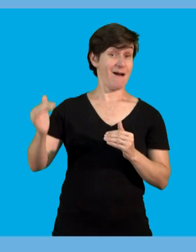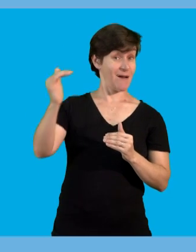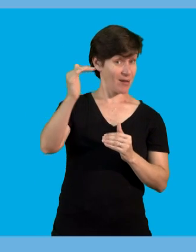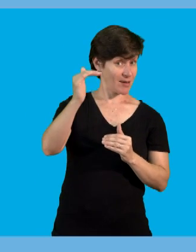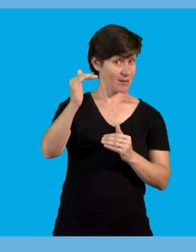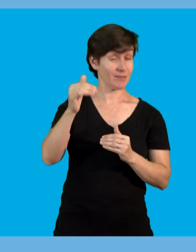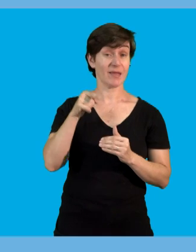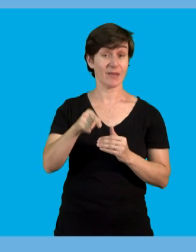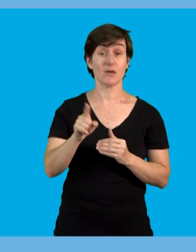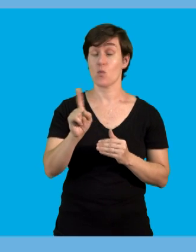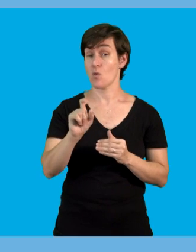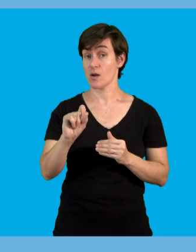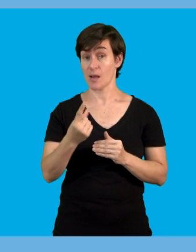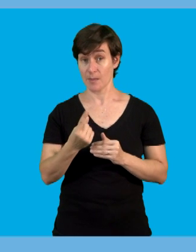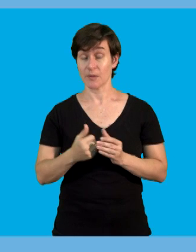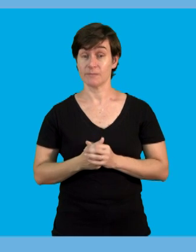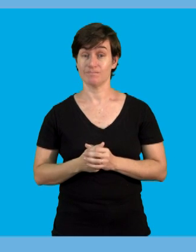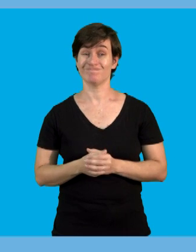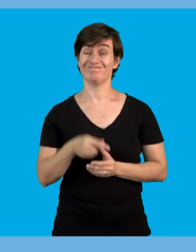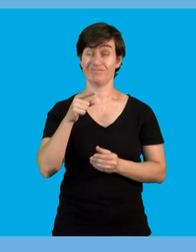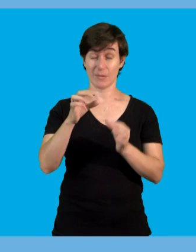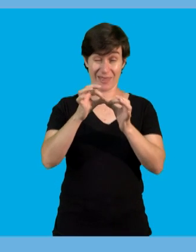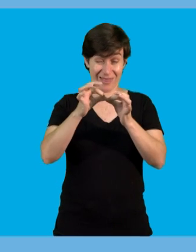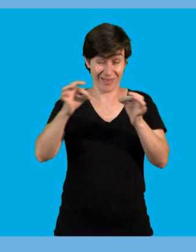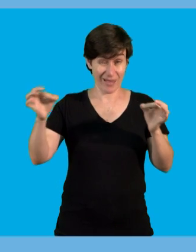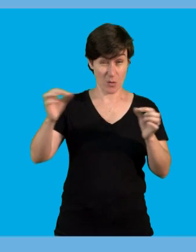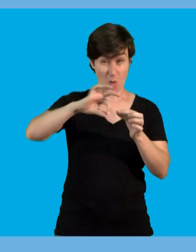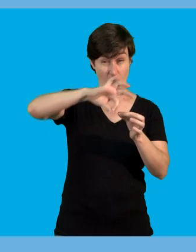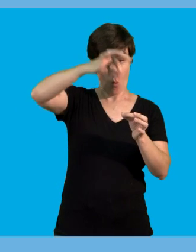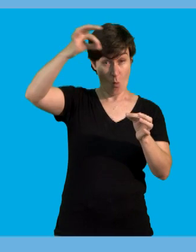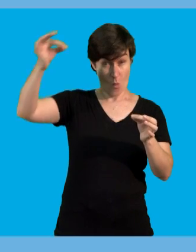increases, then